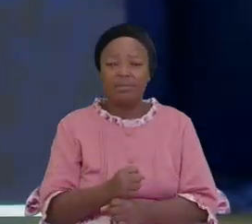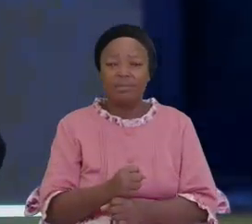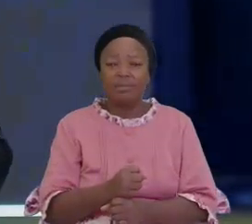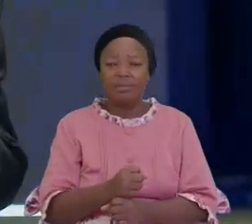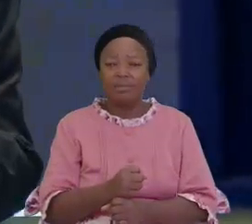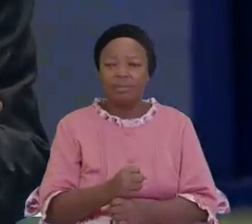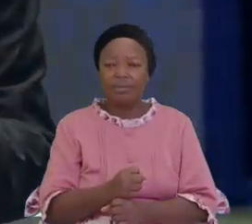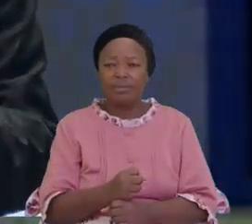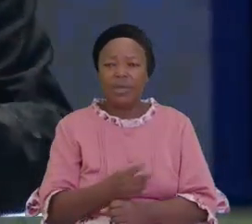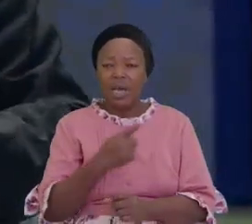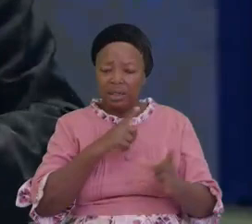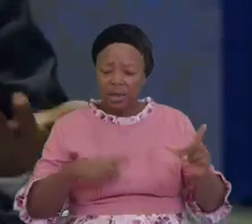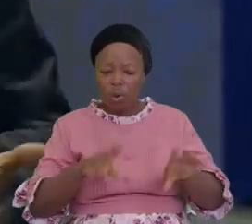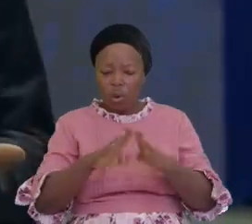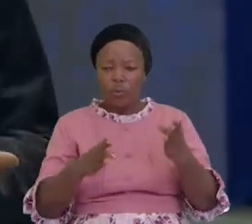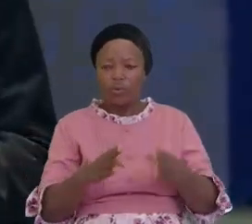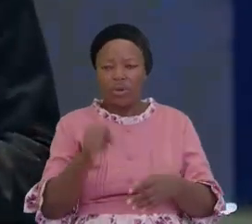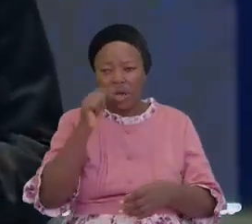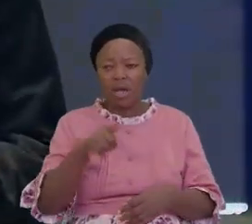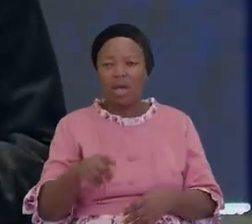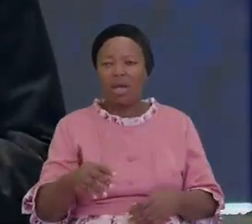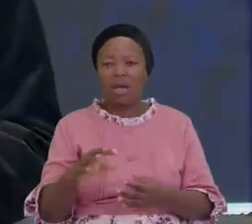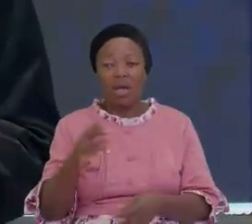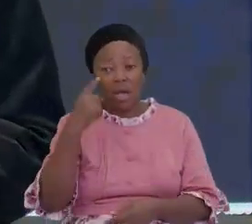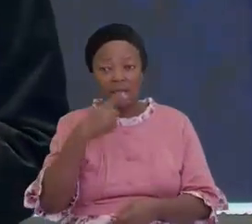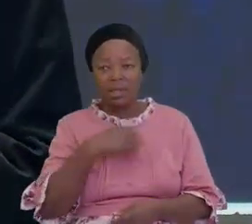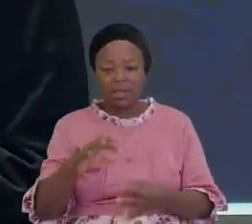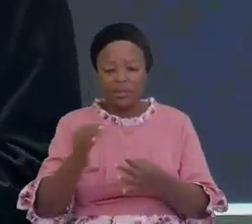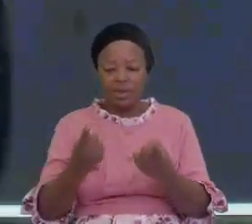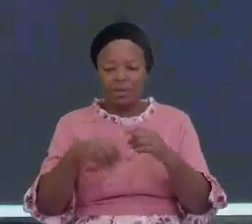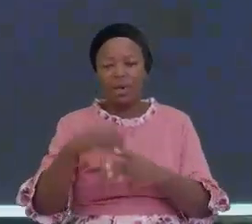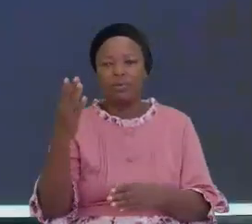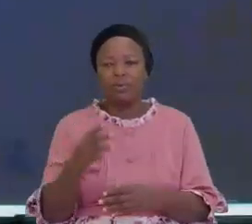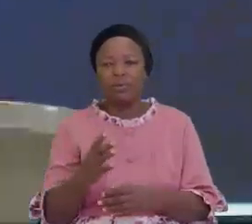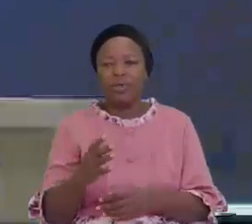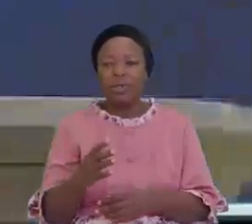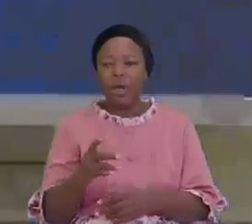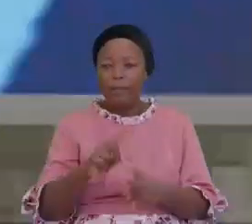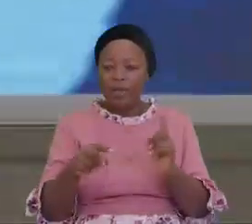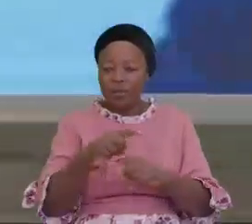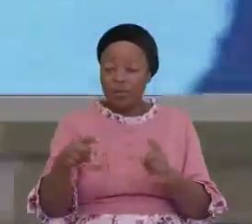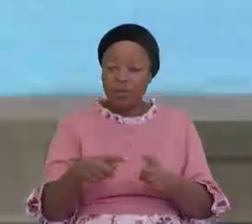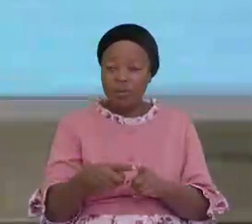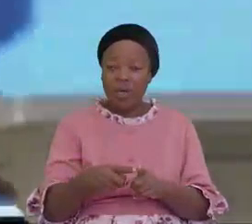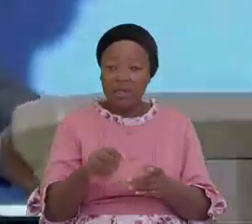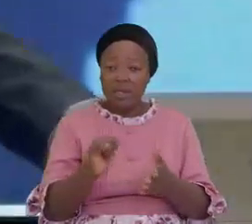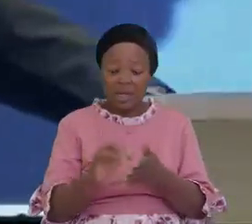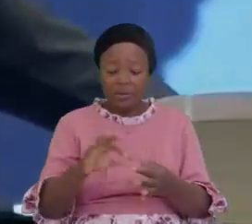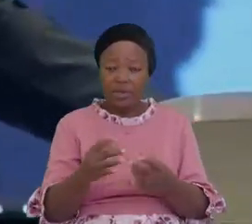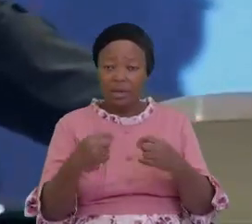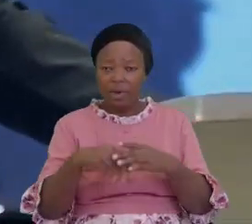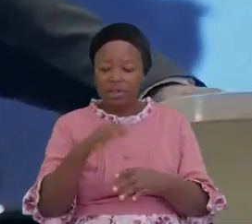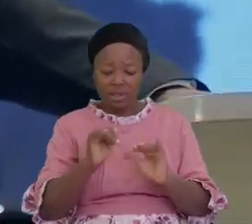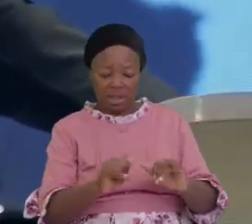And the Lord opened her eyes and the spirit came out. But when it came out, it stayed in one place.